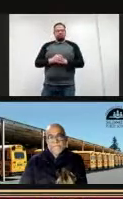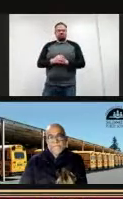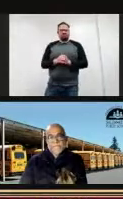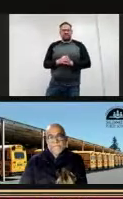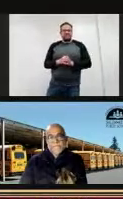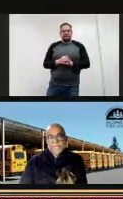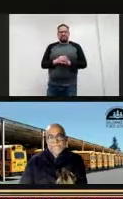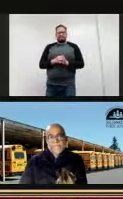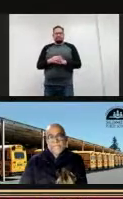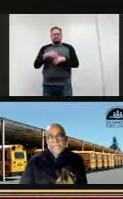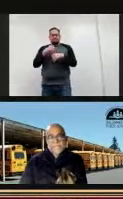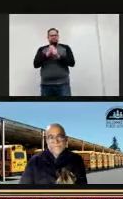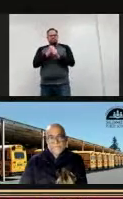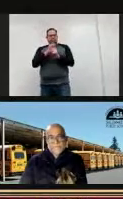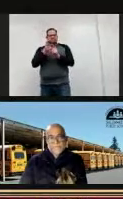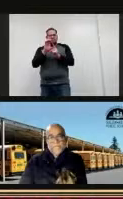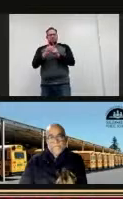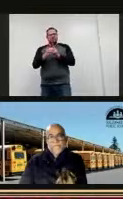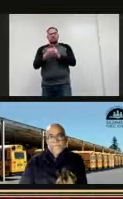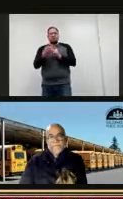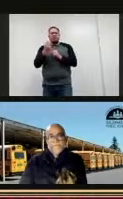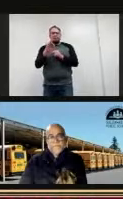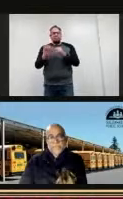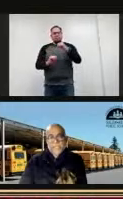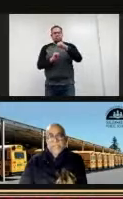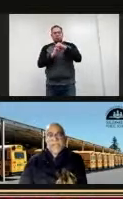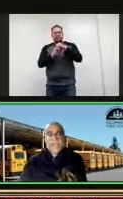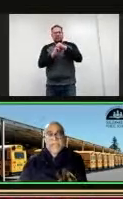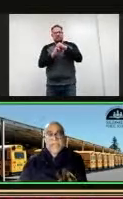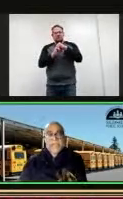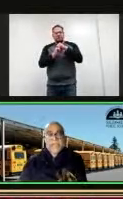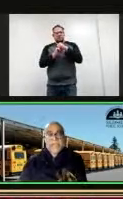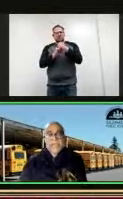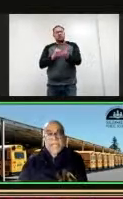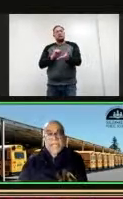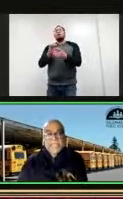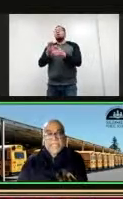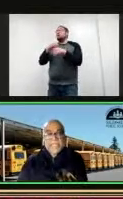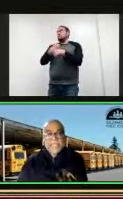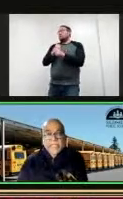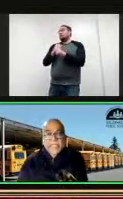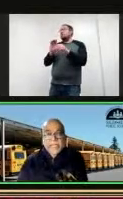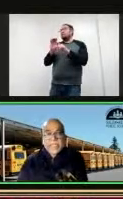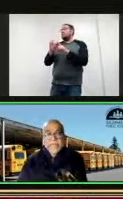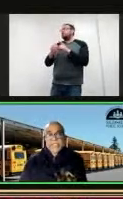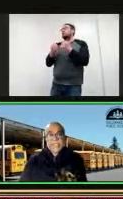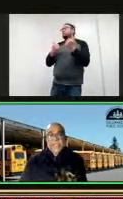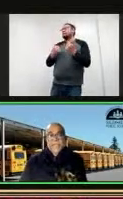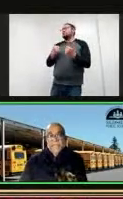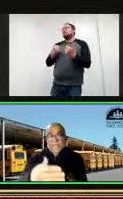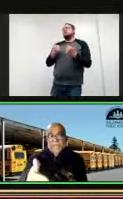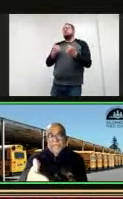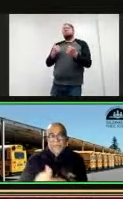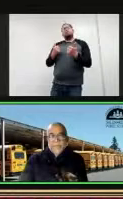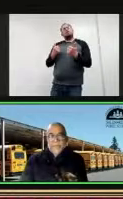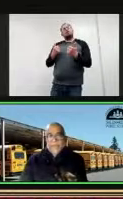So creates a culture of support? It creates a culture which